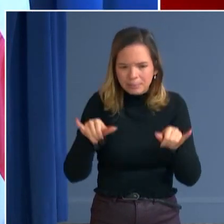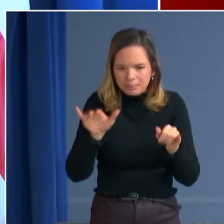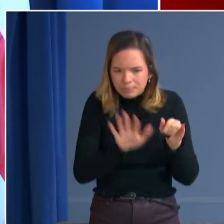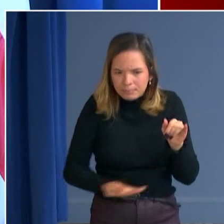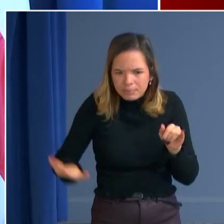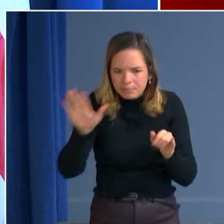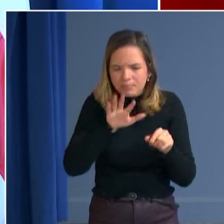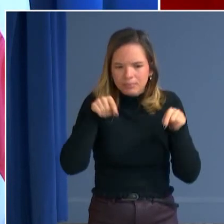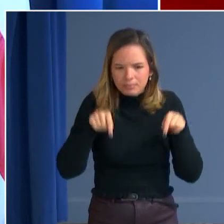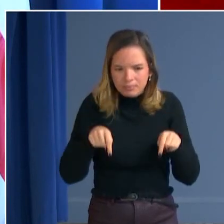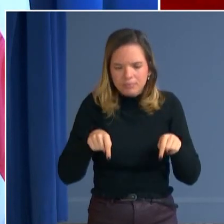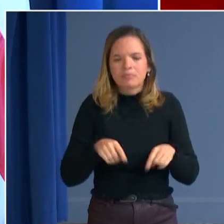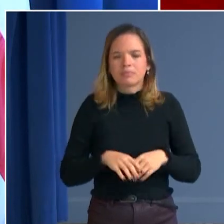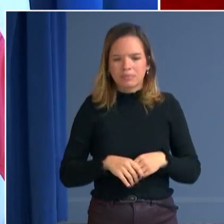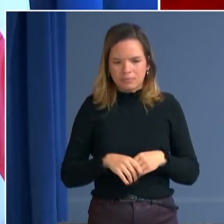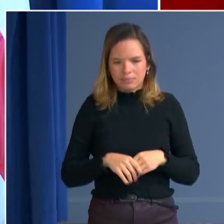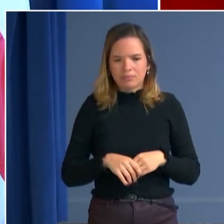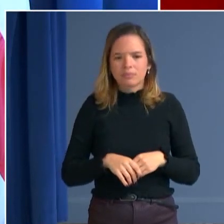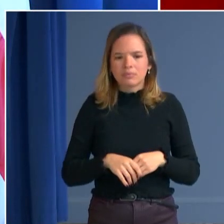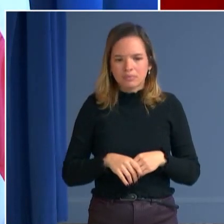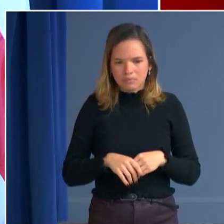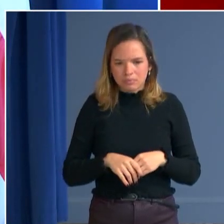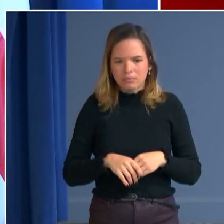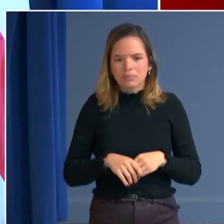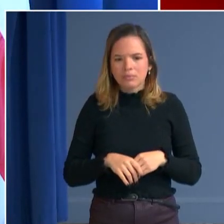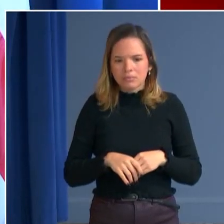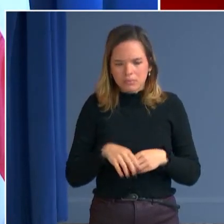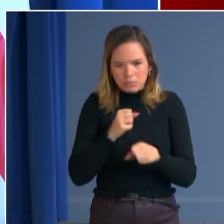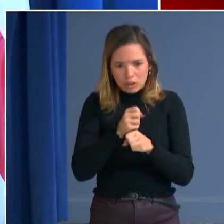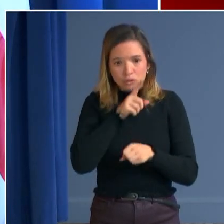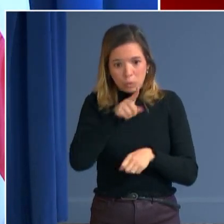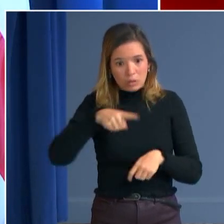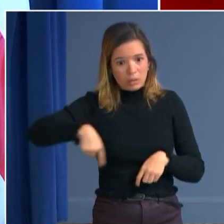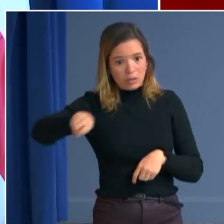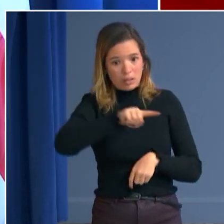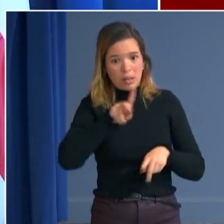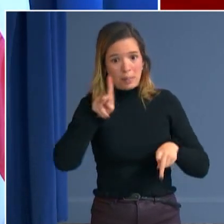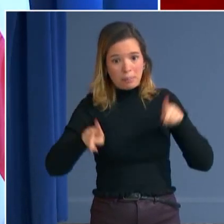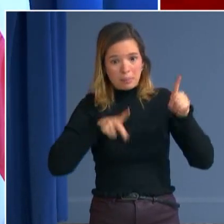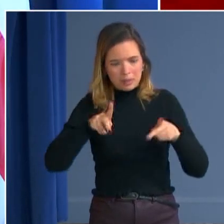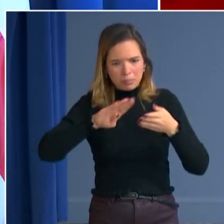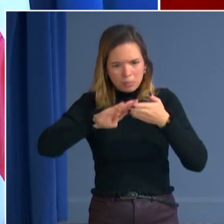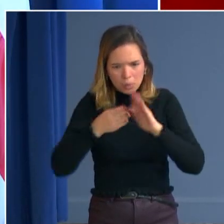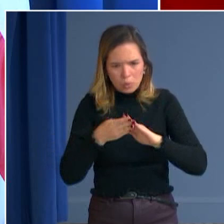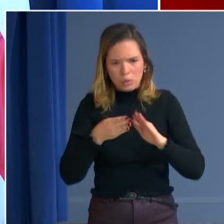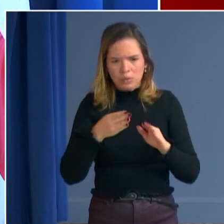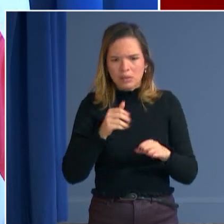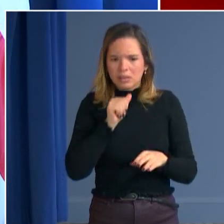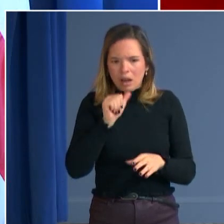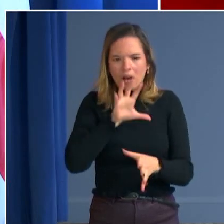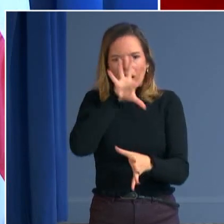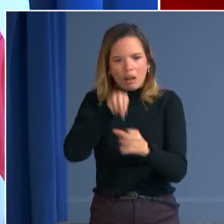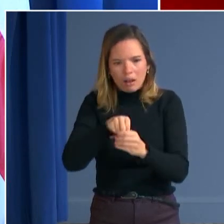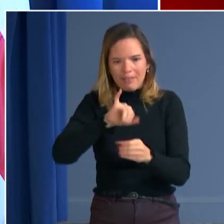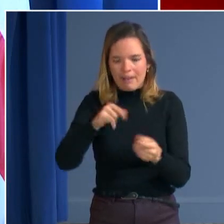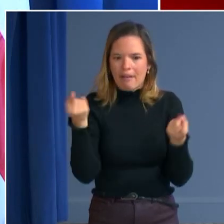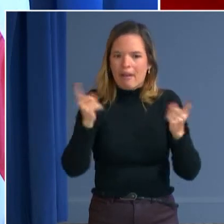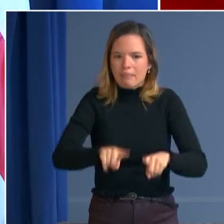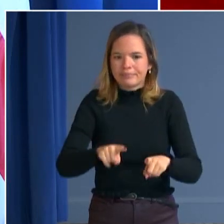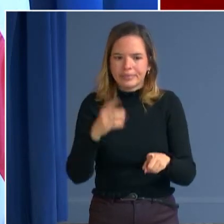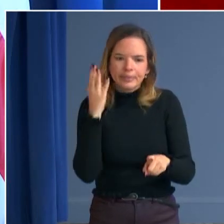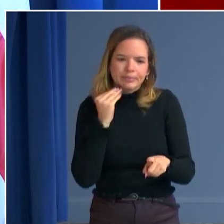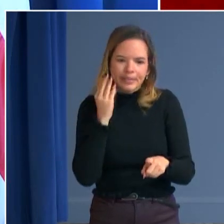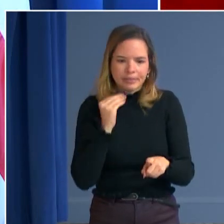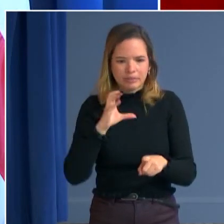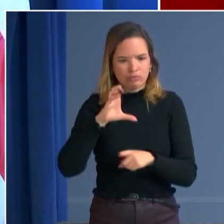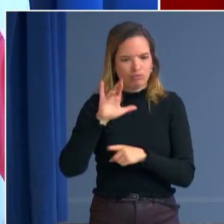are not in community committing these types of crimes. You know, when you look at our violent criminals, our homicide